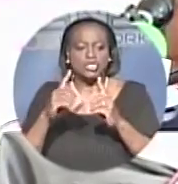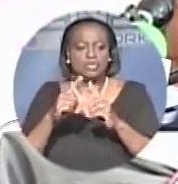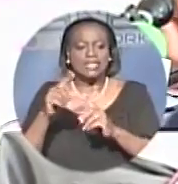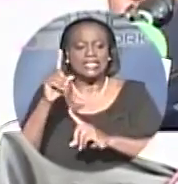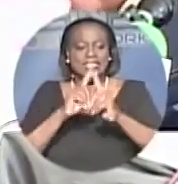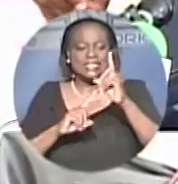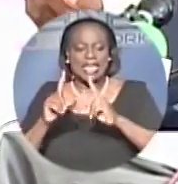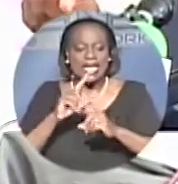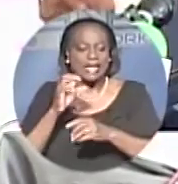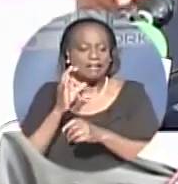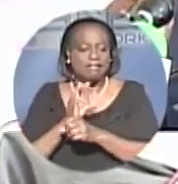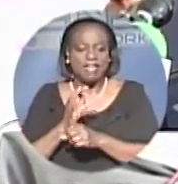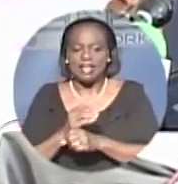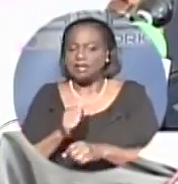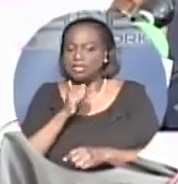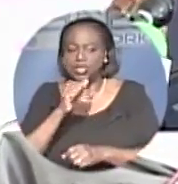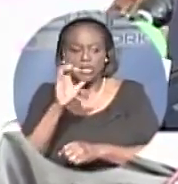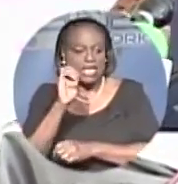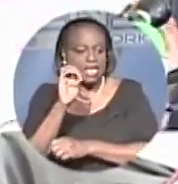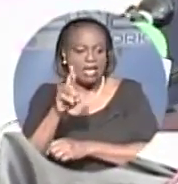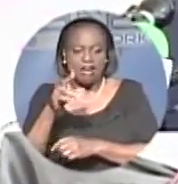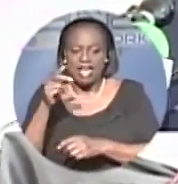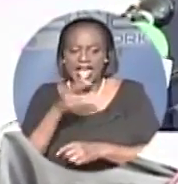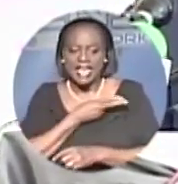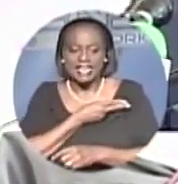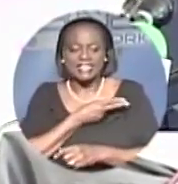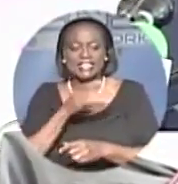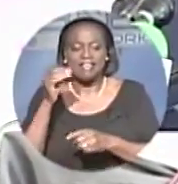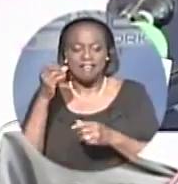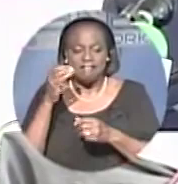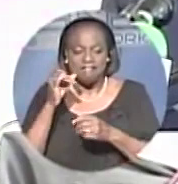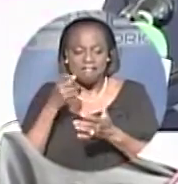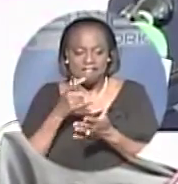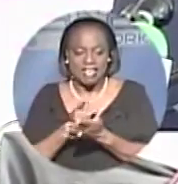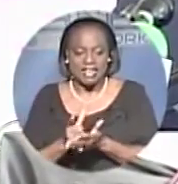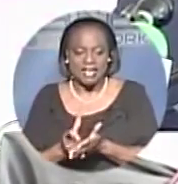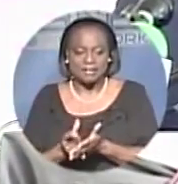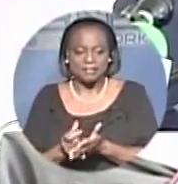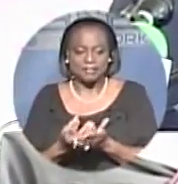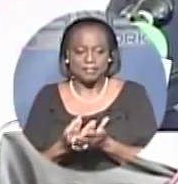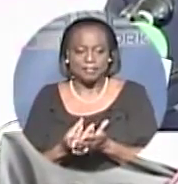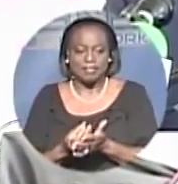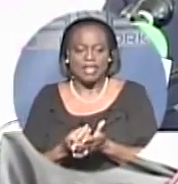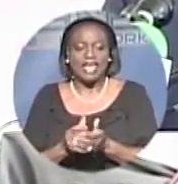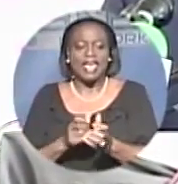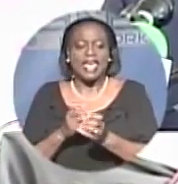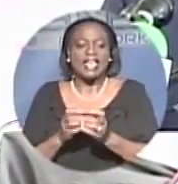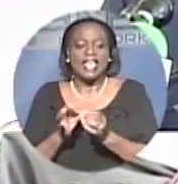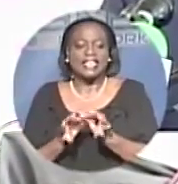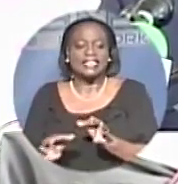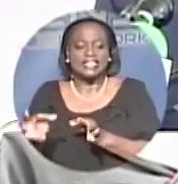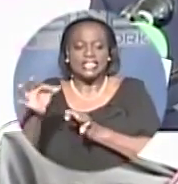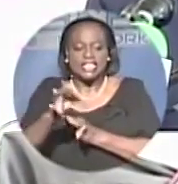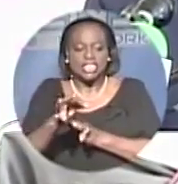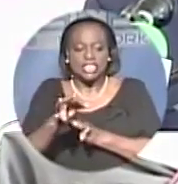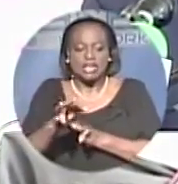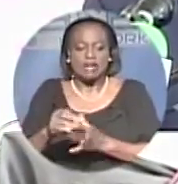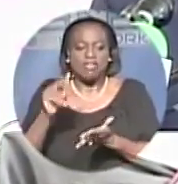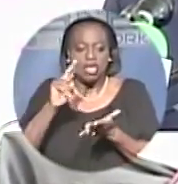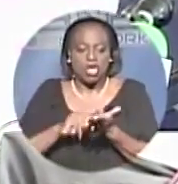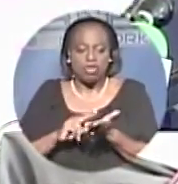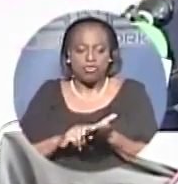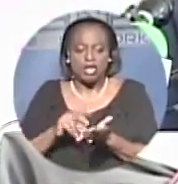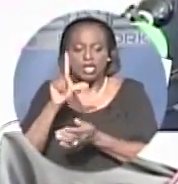failure. Not E.R. Hanna's failure. An extension of the contract in September 2010